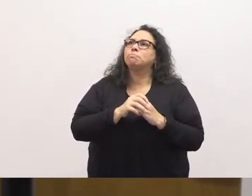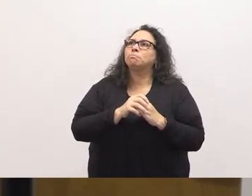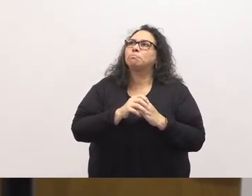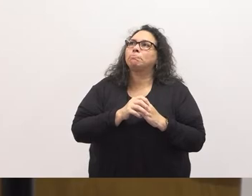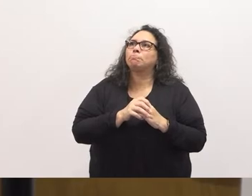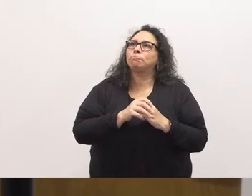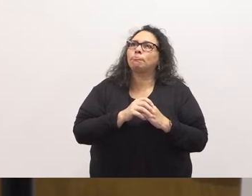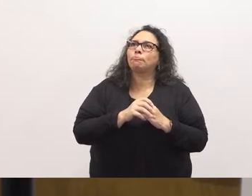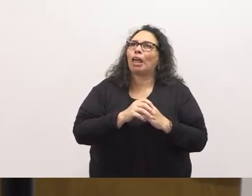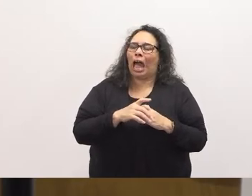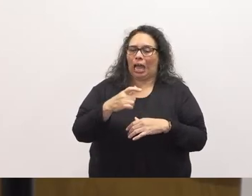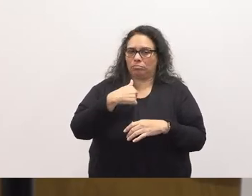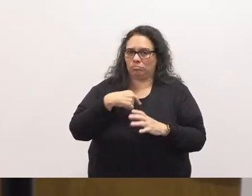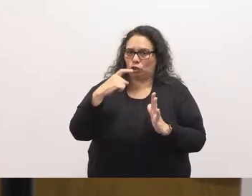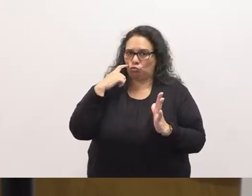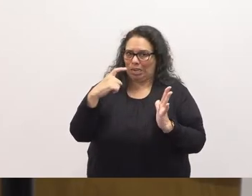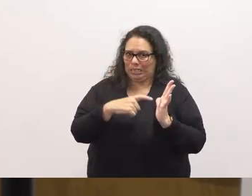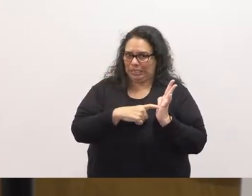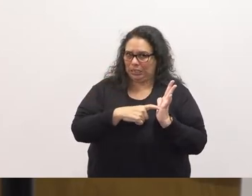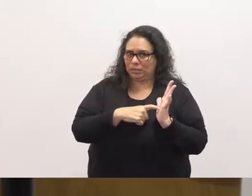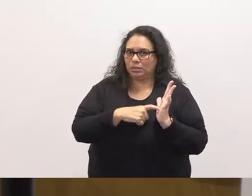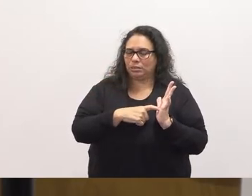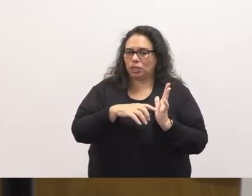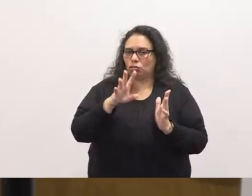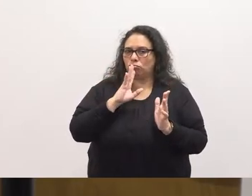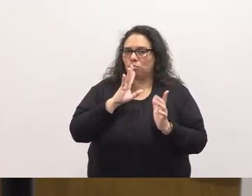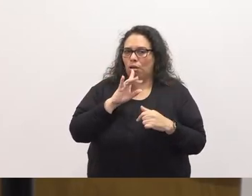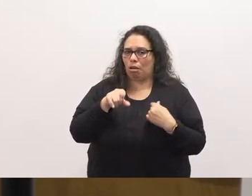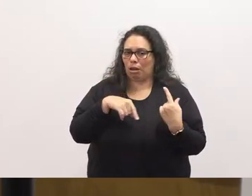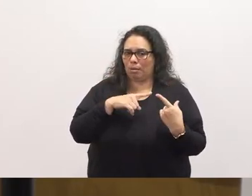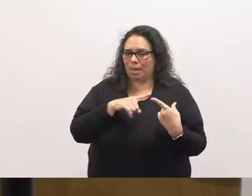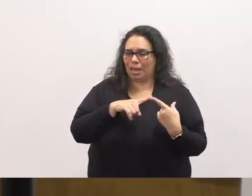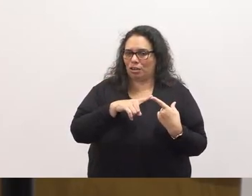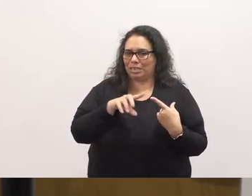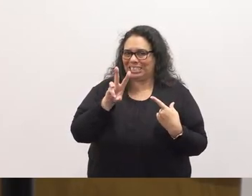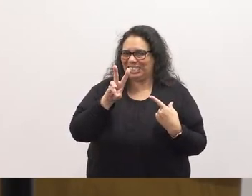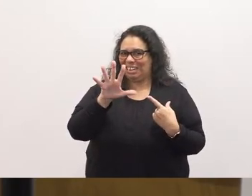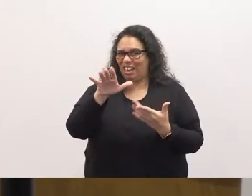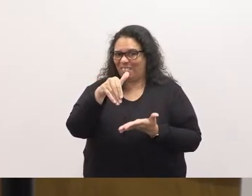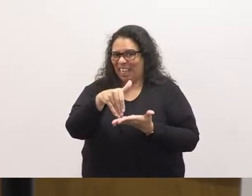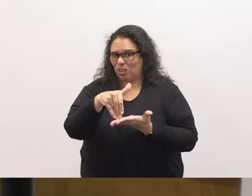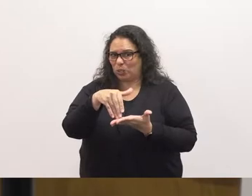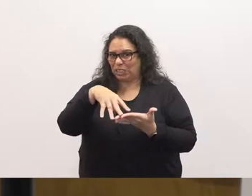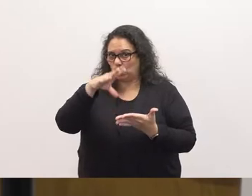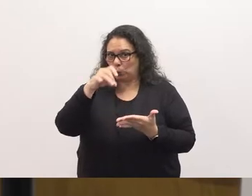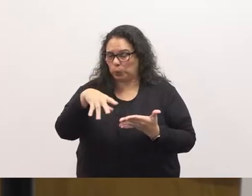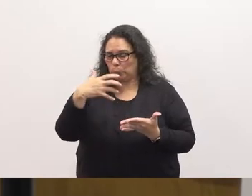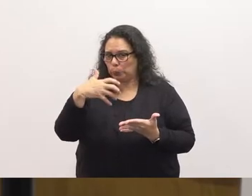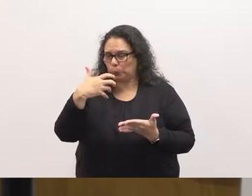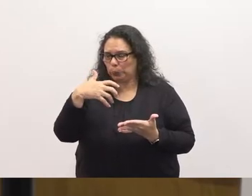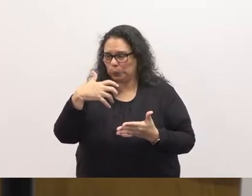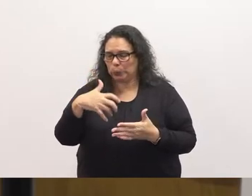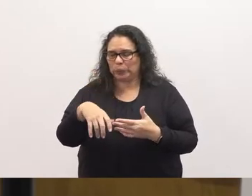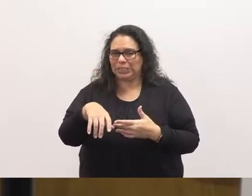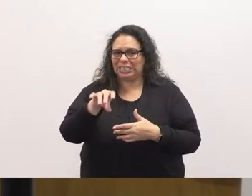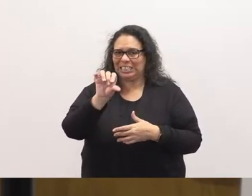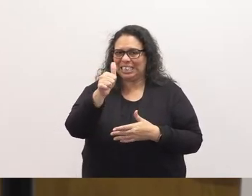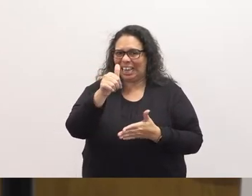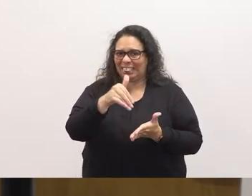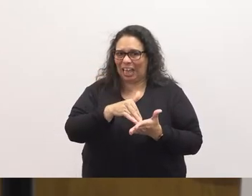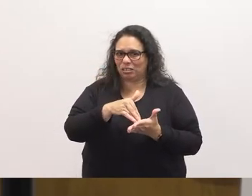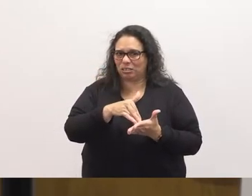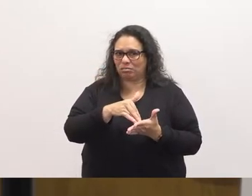I just recognize that when you're talking about 65,000 students, when you're talking about almost 10,000